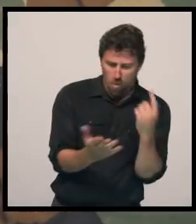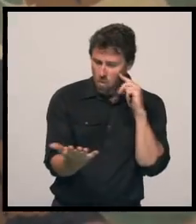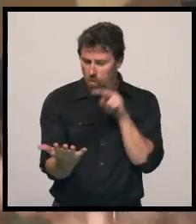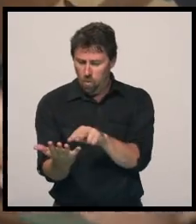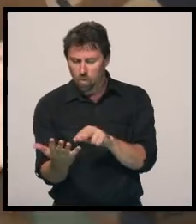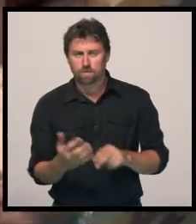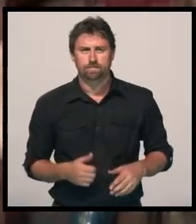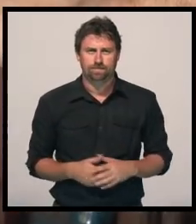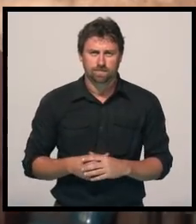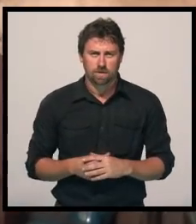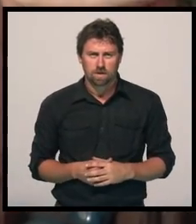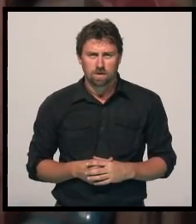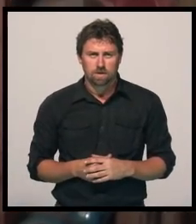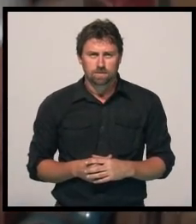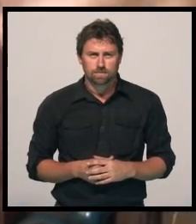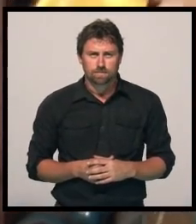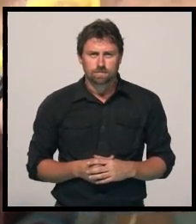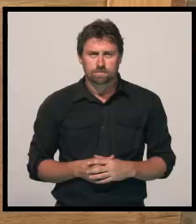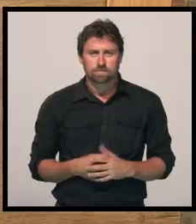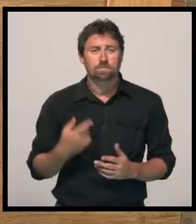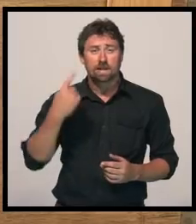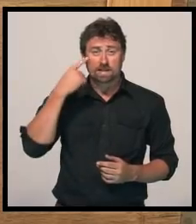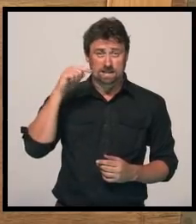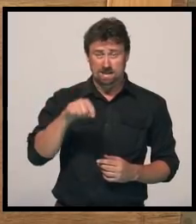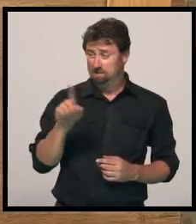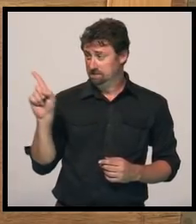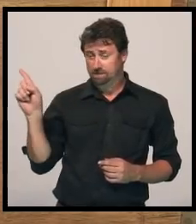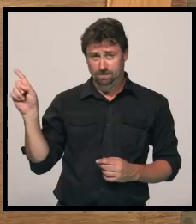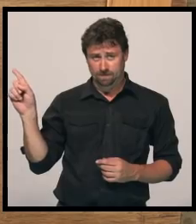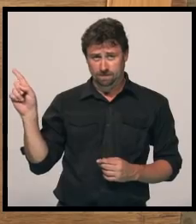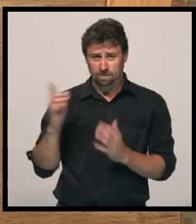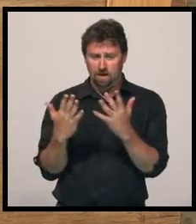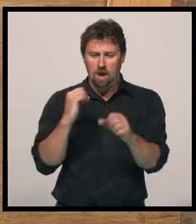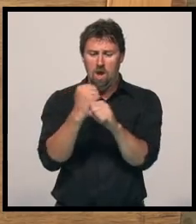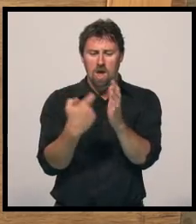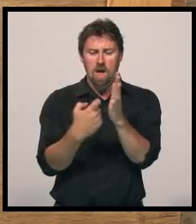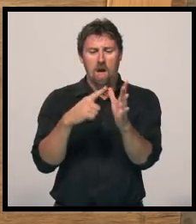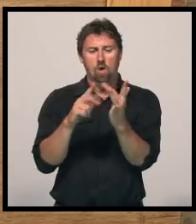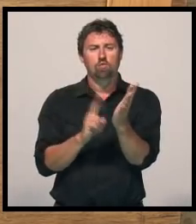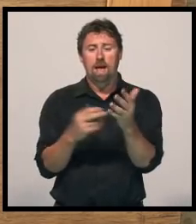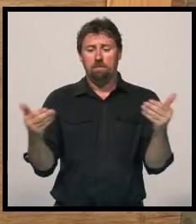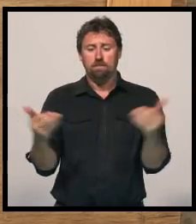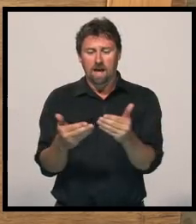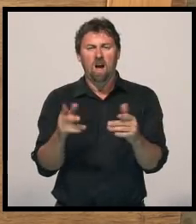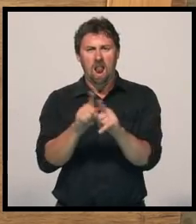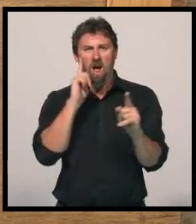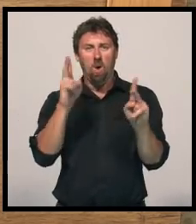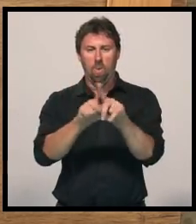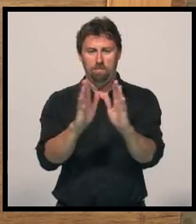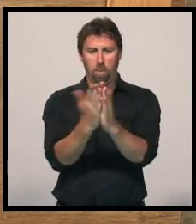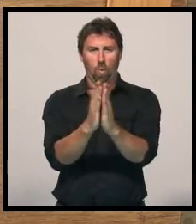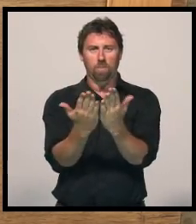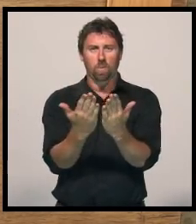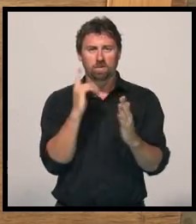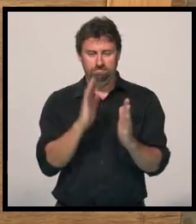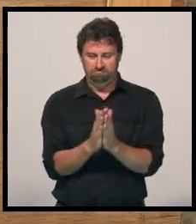have a look at it. Now in this case, if you've got an overhead, you'll see that the grain matches. So this is